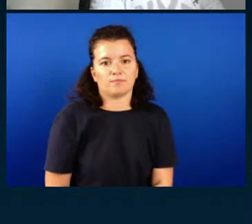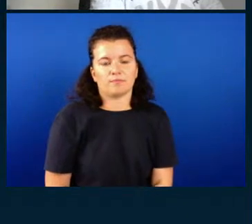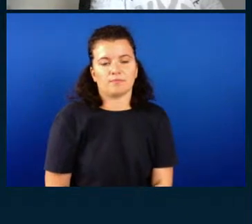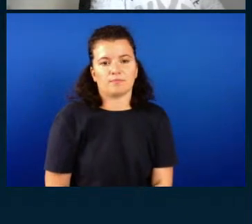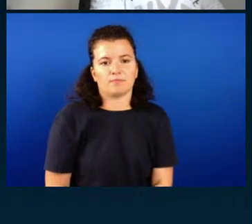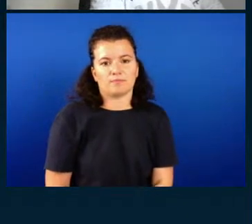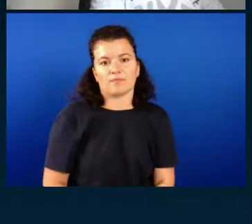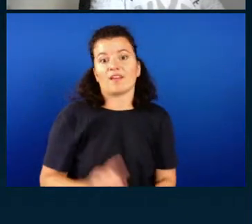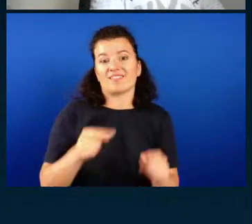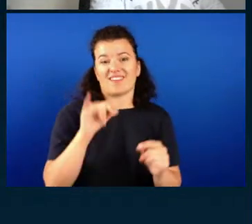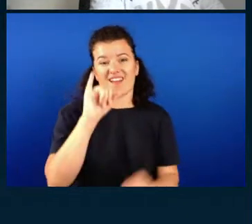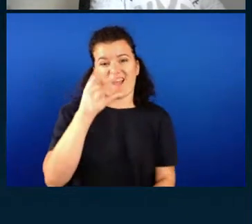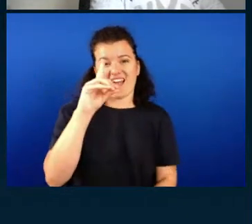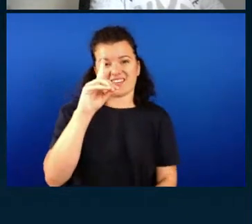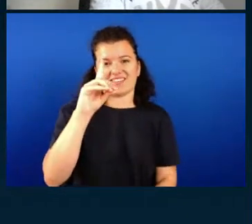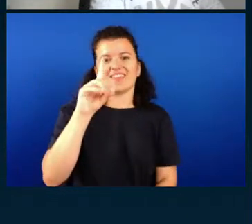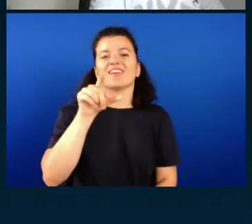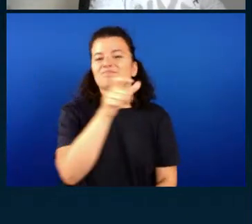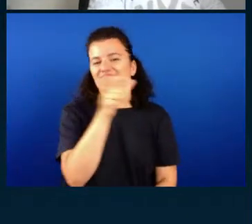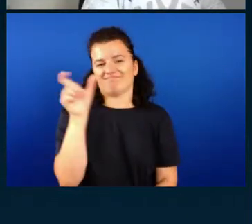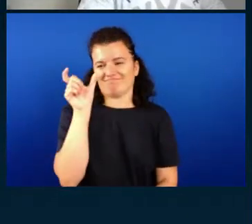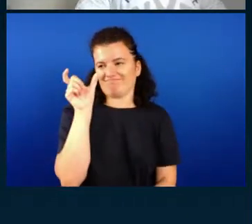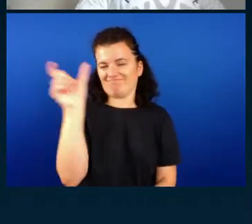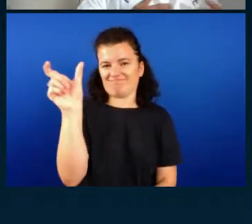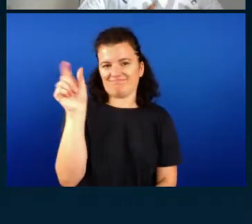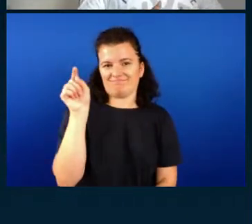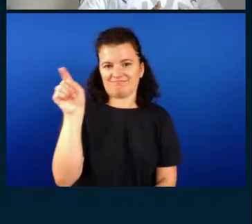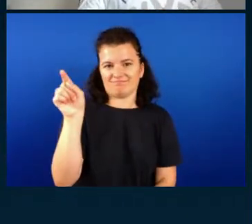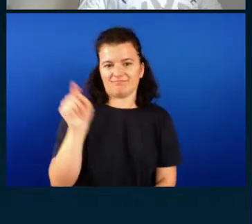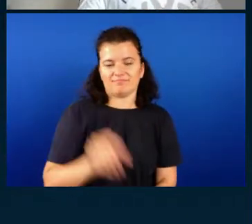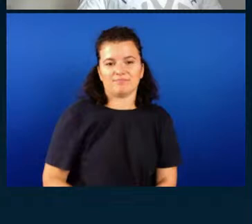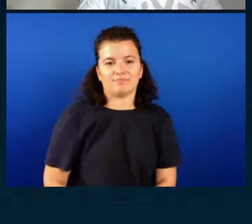you're going to give as a publisher. So you're going